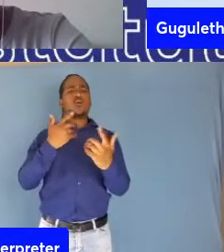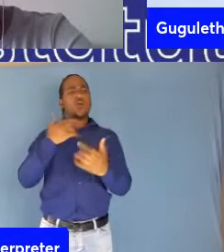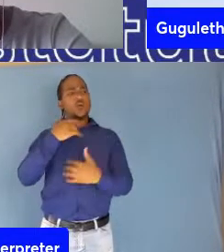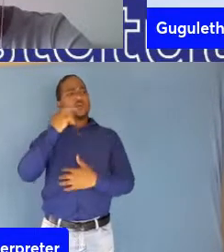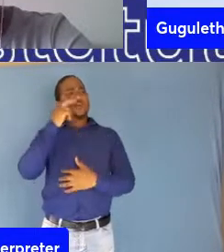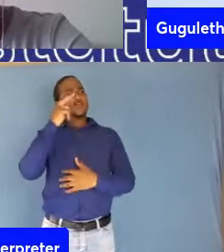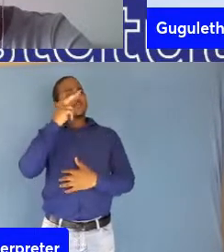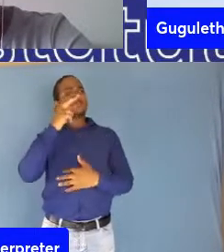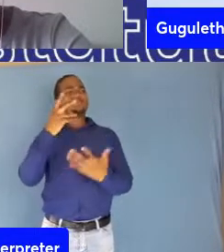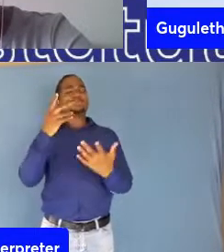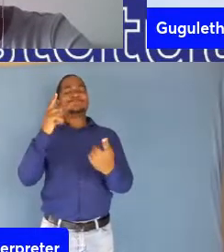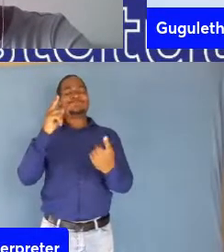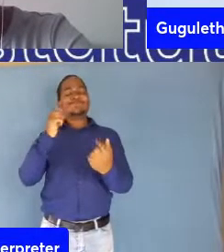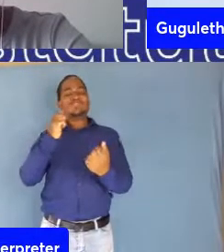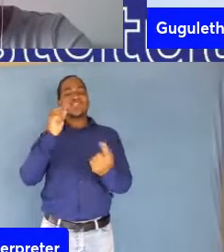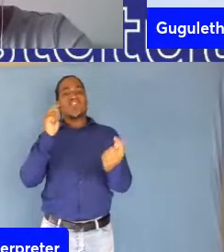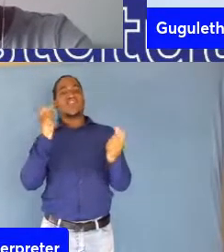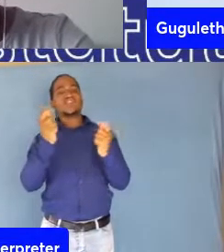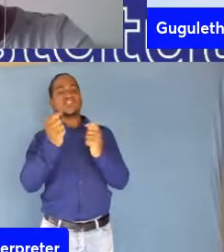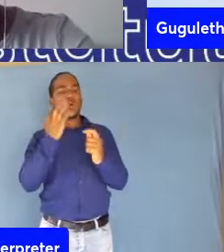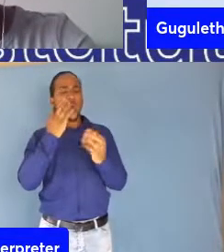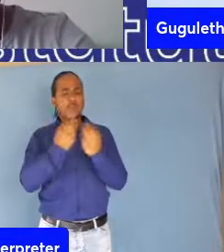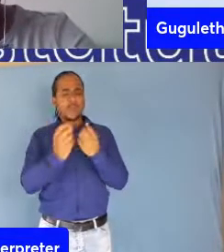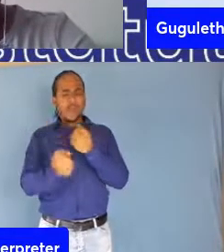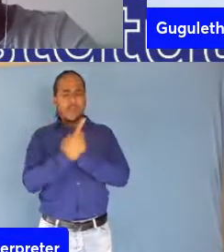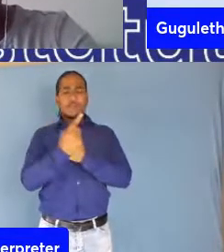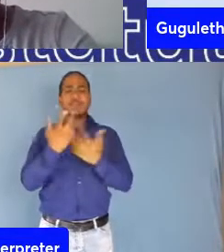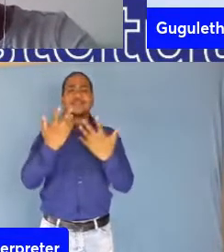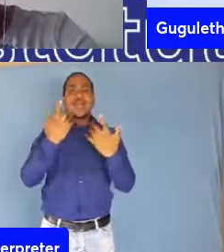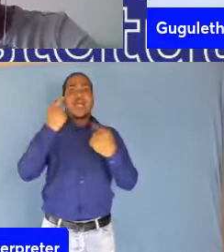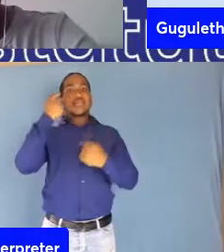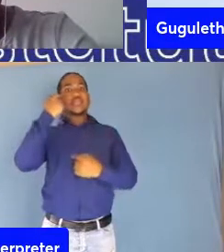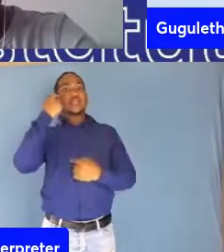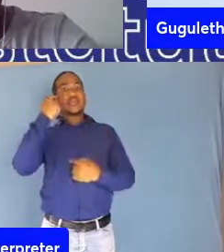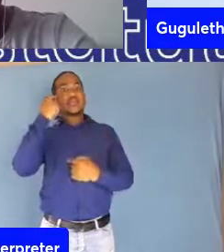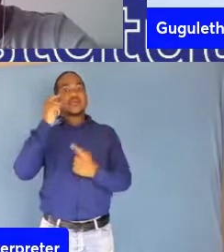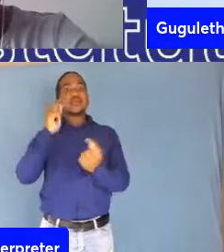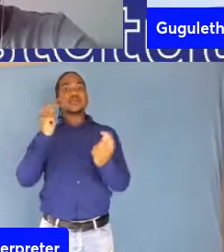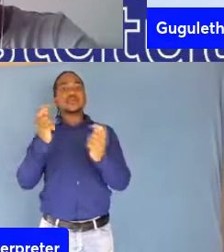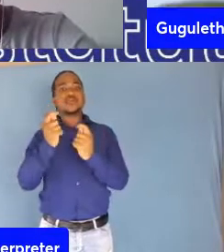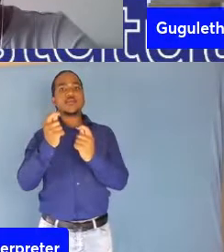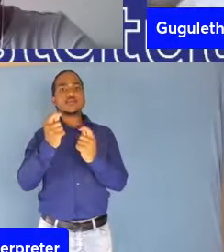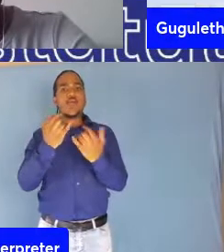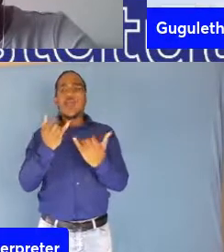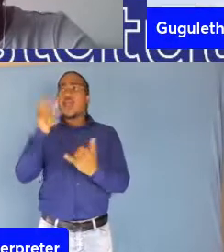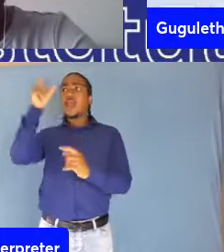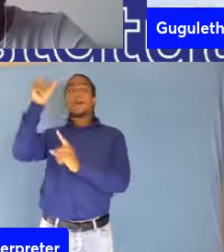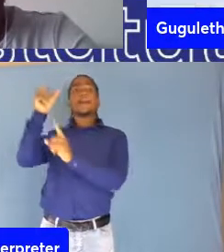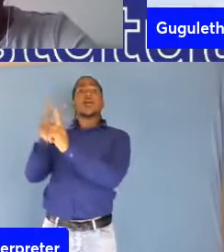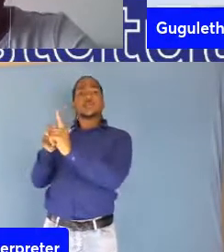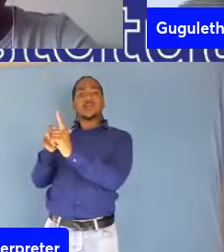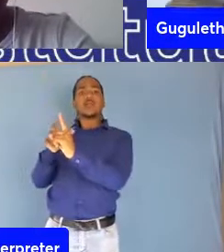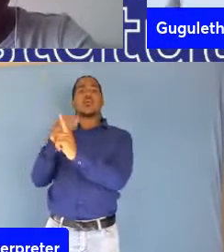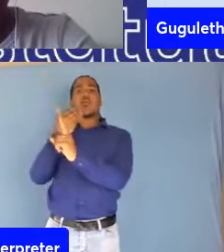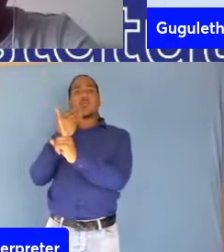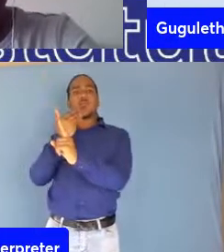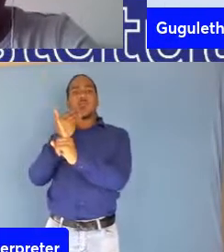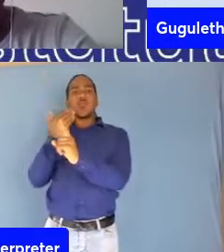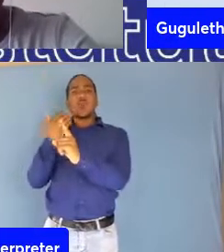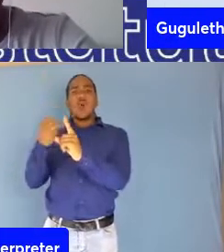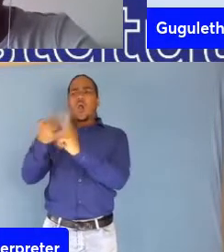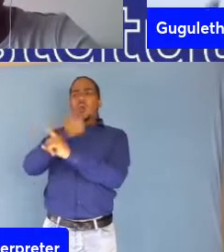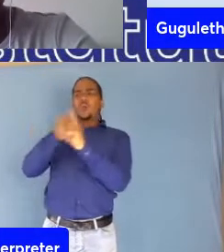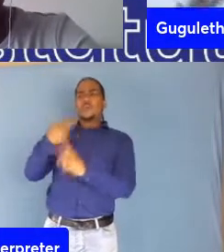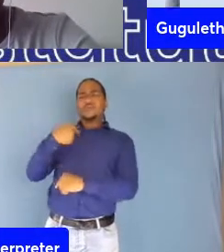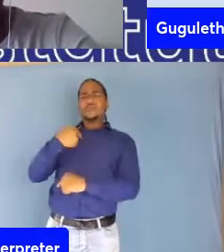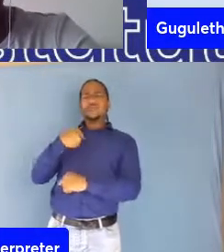an instance like this happens. So instead of the person who's violated you being the one who's shamed because they have